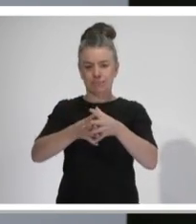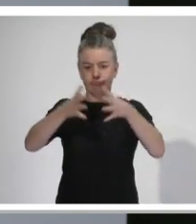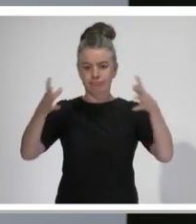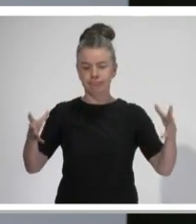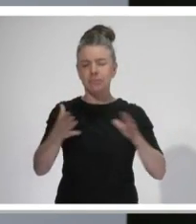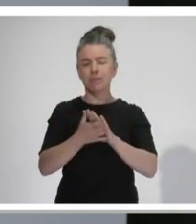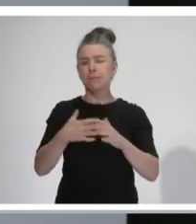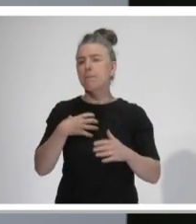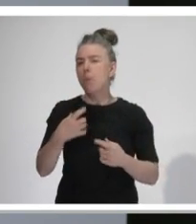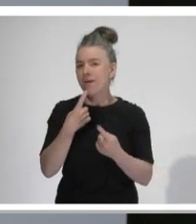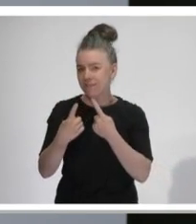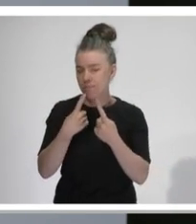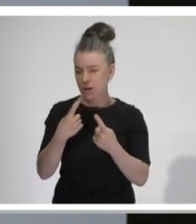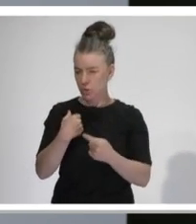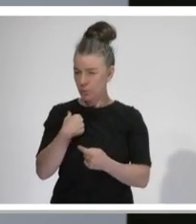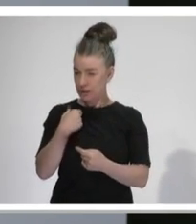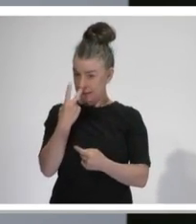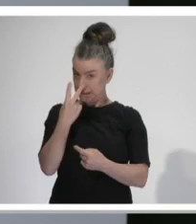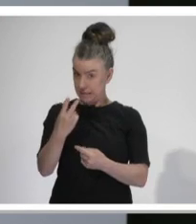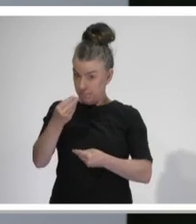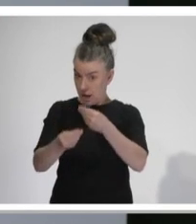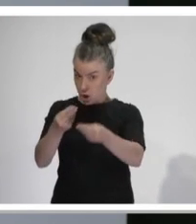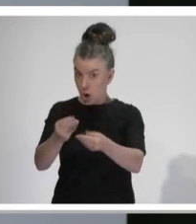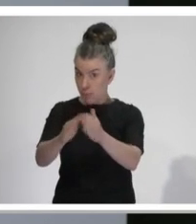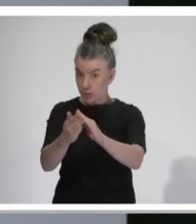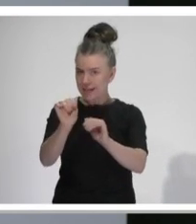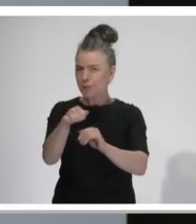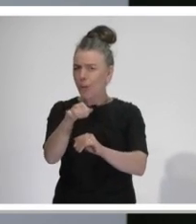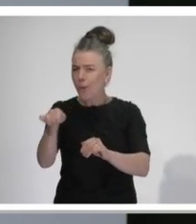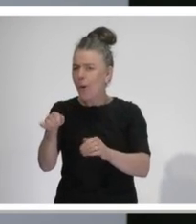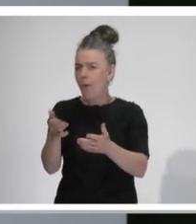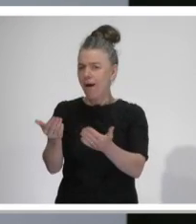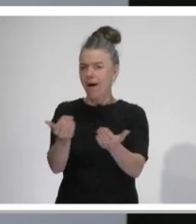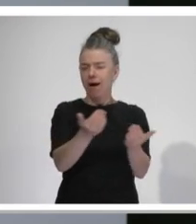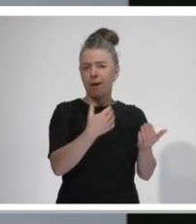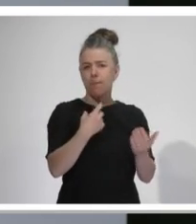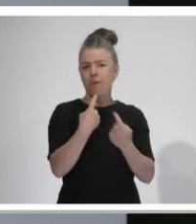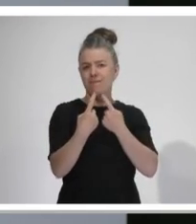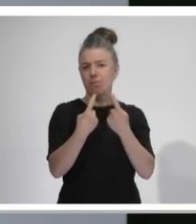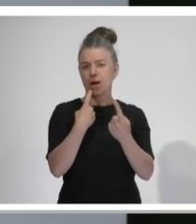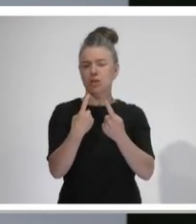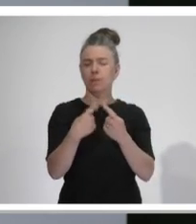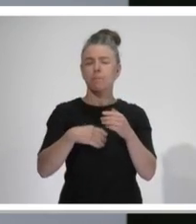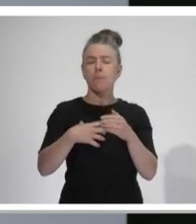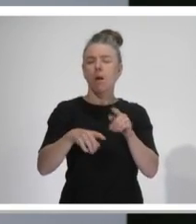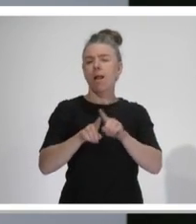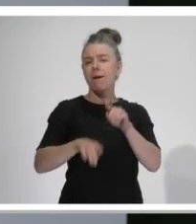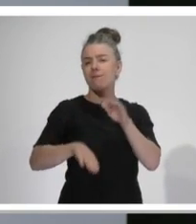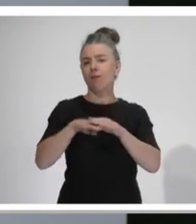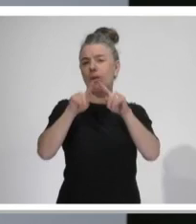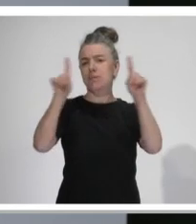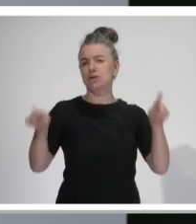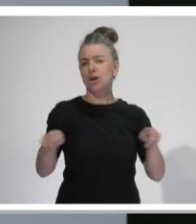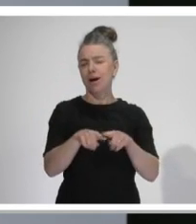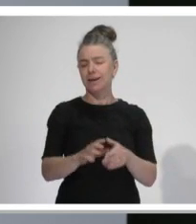increased confidence in our data. And that will help give us an overall picture of COVID-19 in New Zealand. And lastly, I just